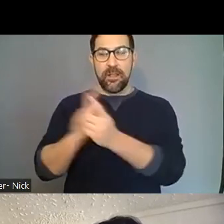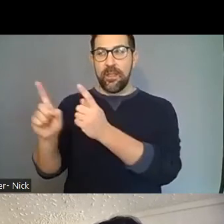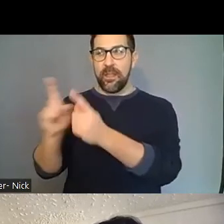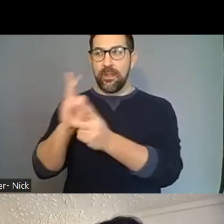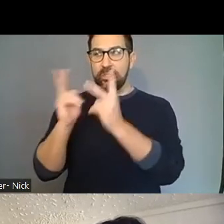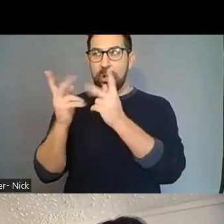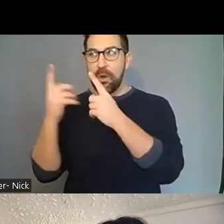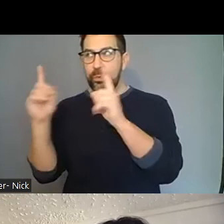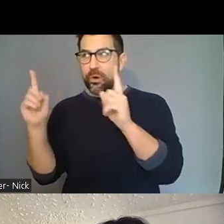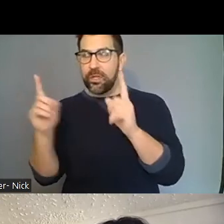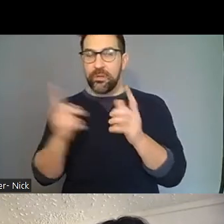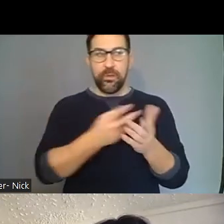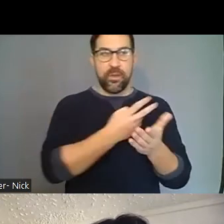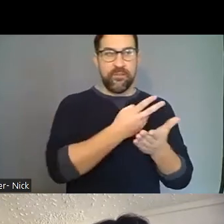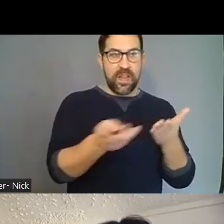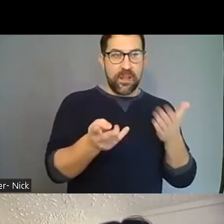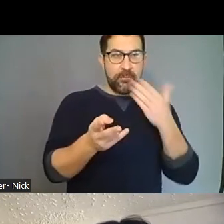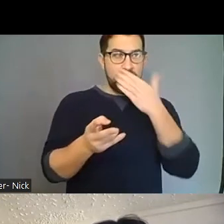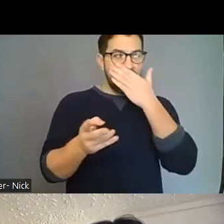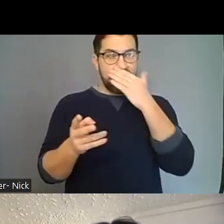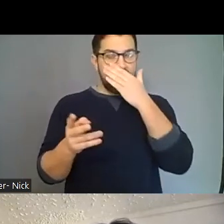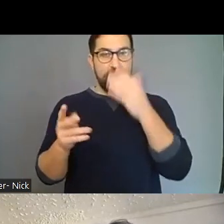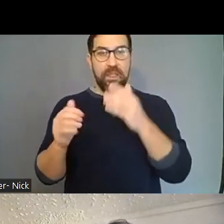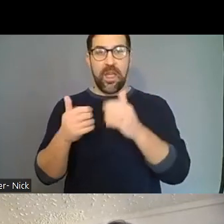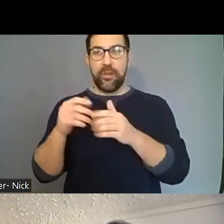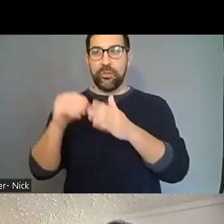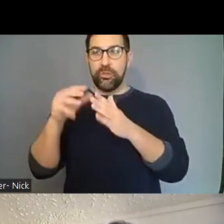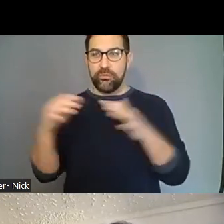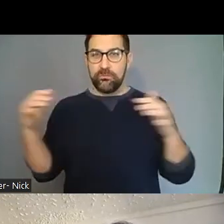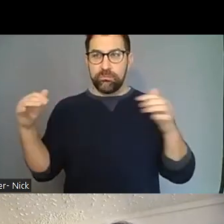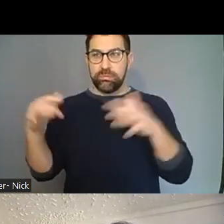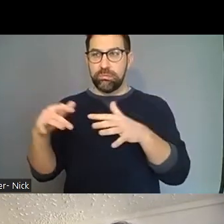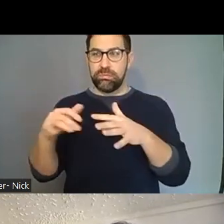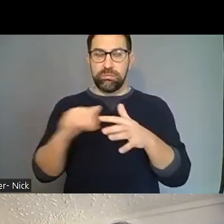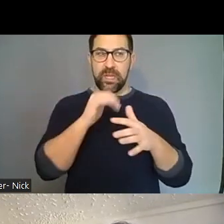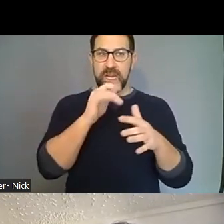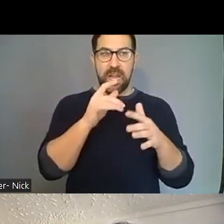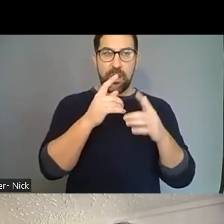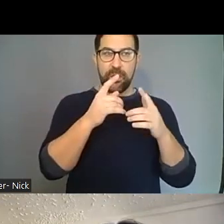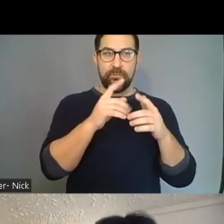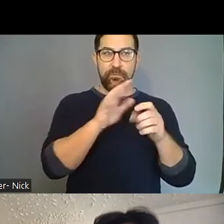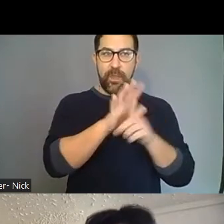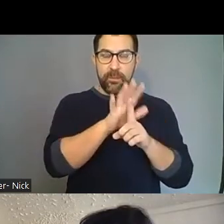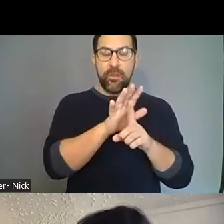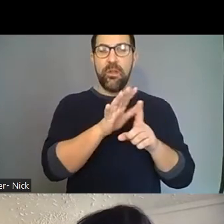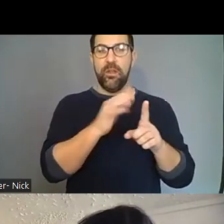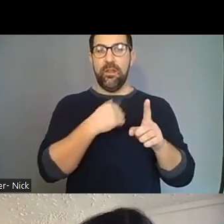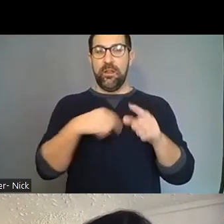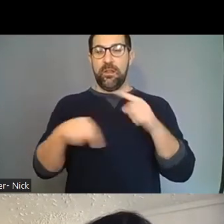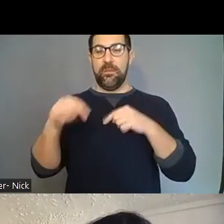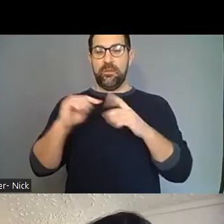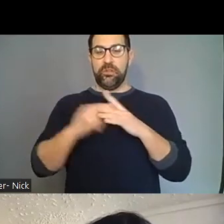work, and what attracted a crowd and what wasn't as popular, I began to sort of learn